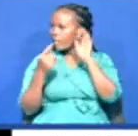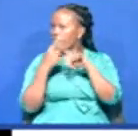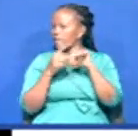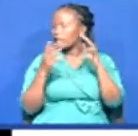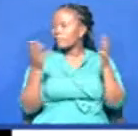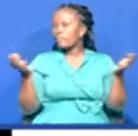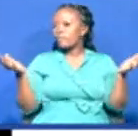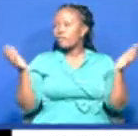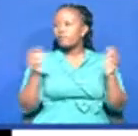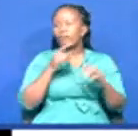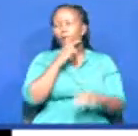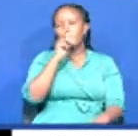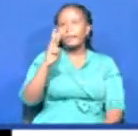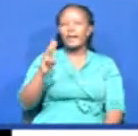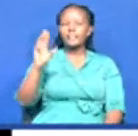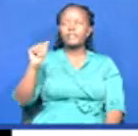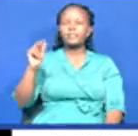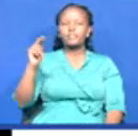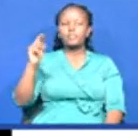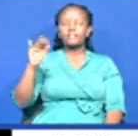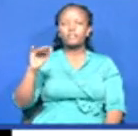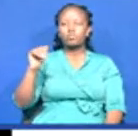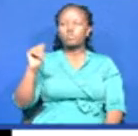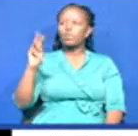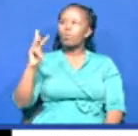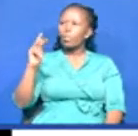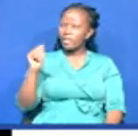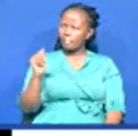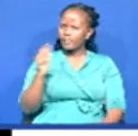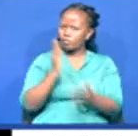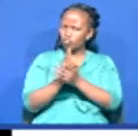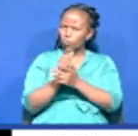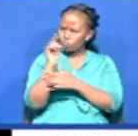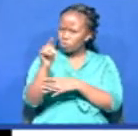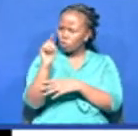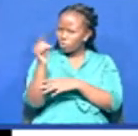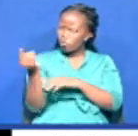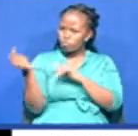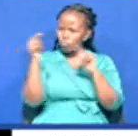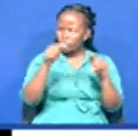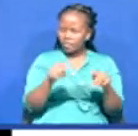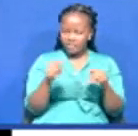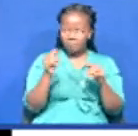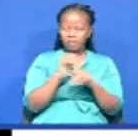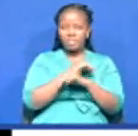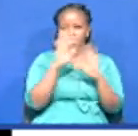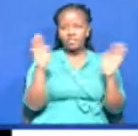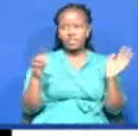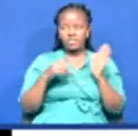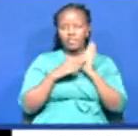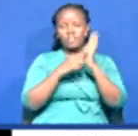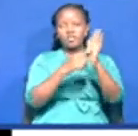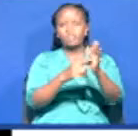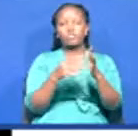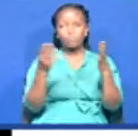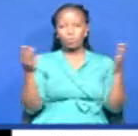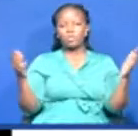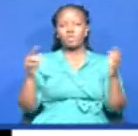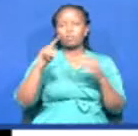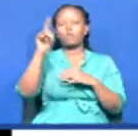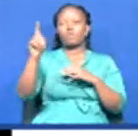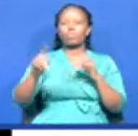from Wanyama Musiembo. You know, the fact that you are here is a clear indication that the question of